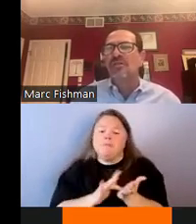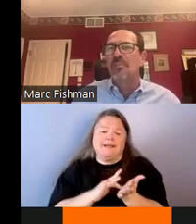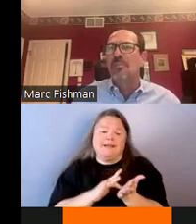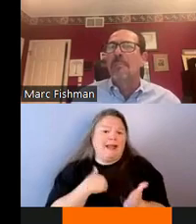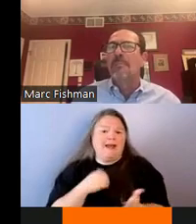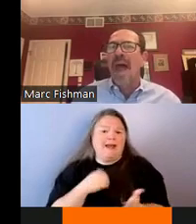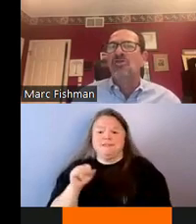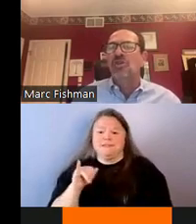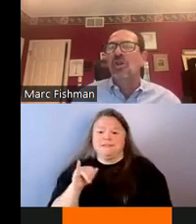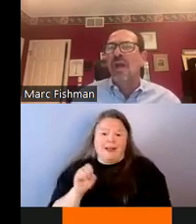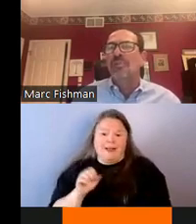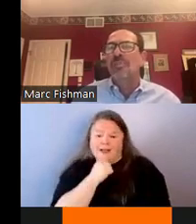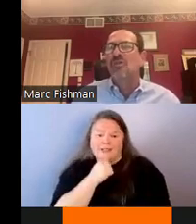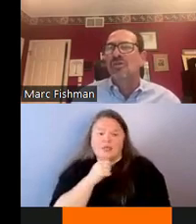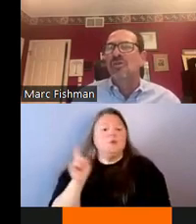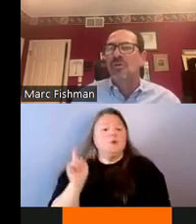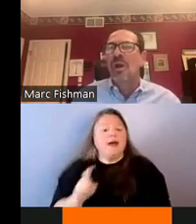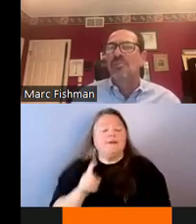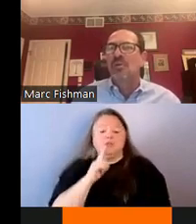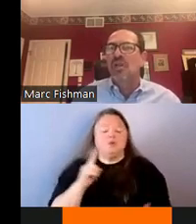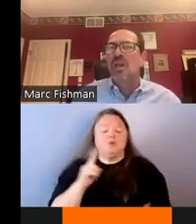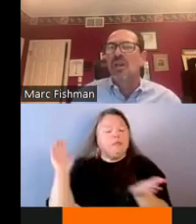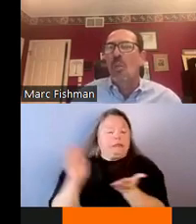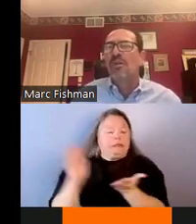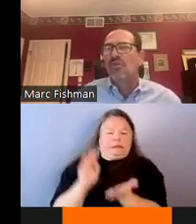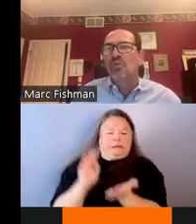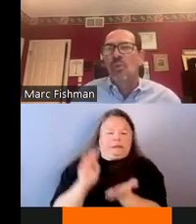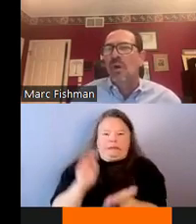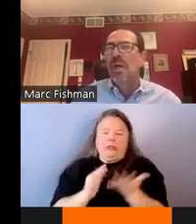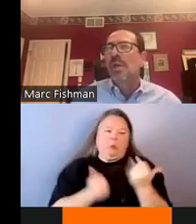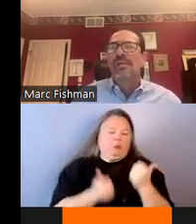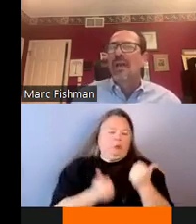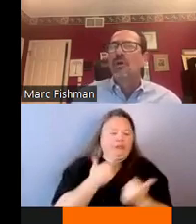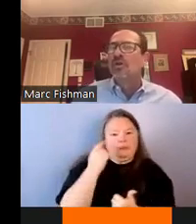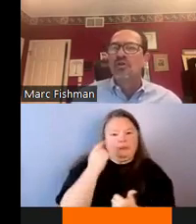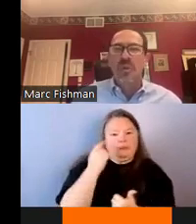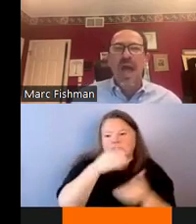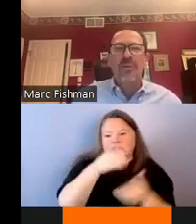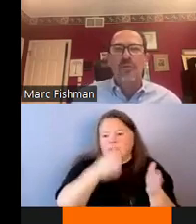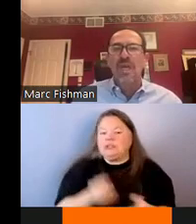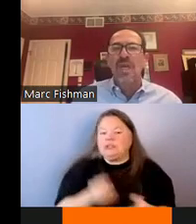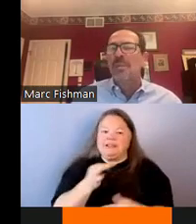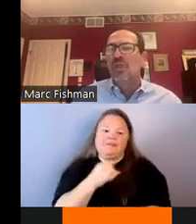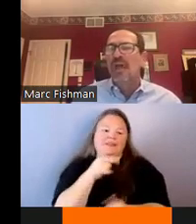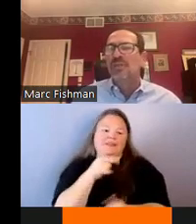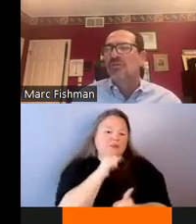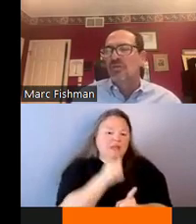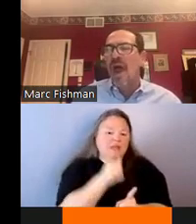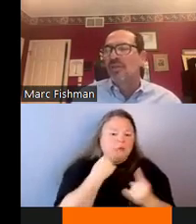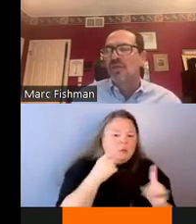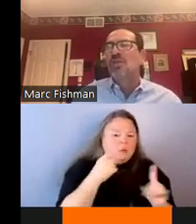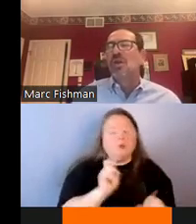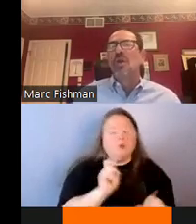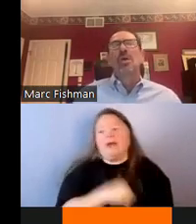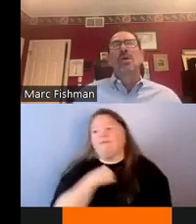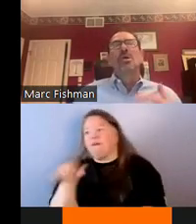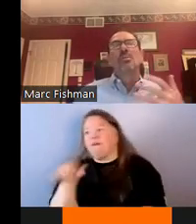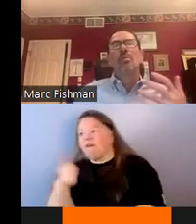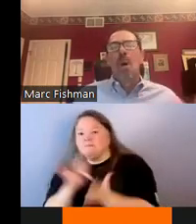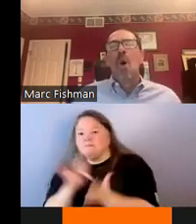side effects and match the correct medicine to the right person. And if one doesn't work, thank goodness we got 3, and there's lots of